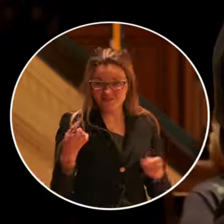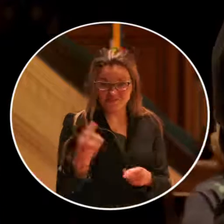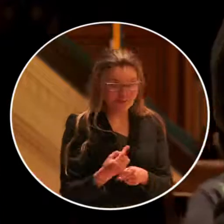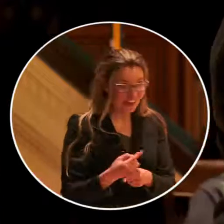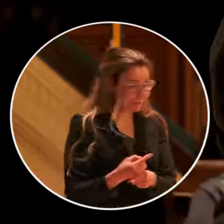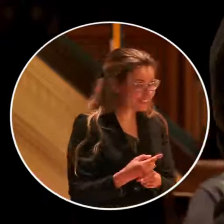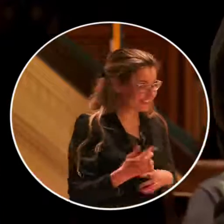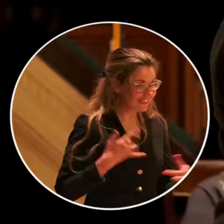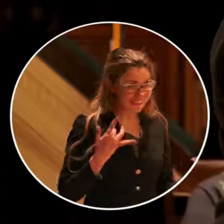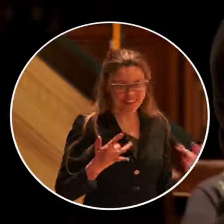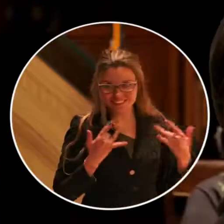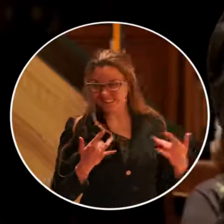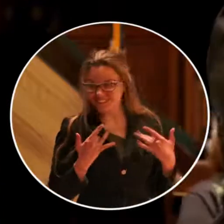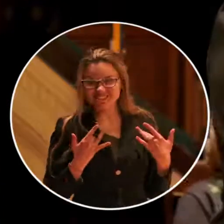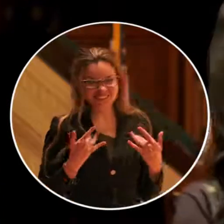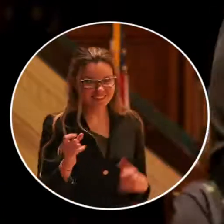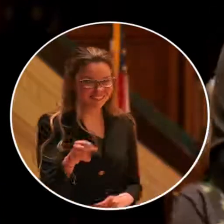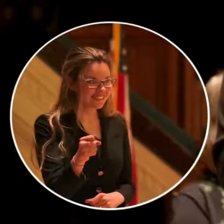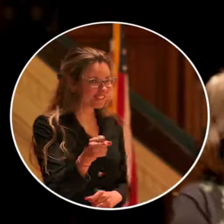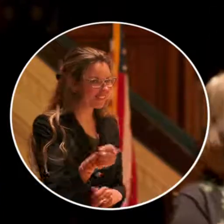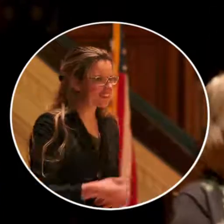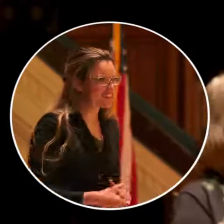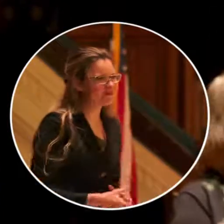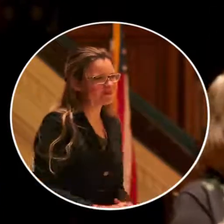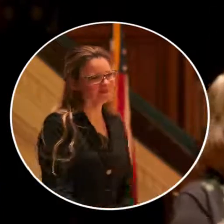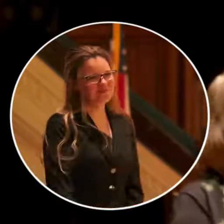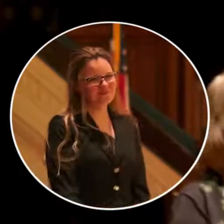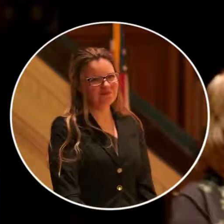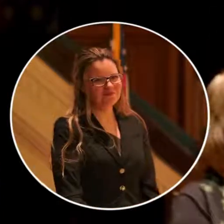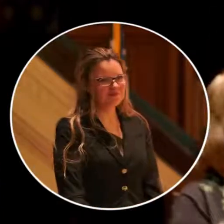Am I right, you guys excited? Yes.